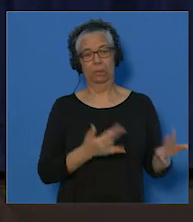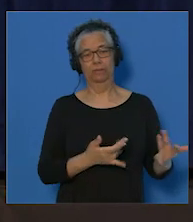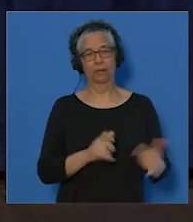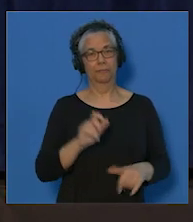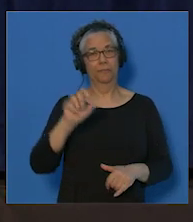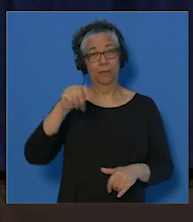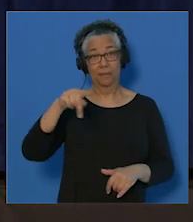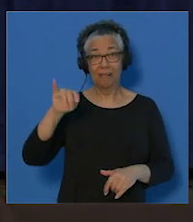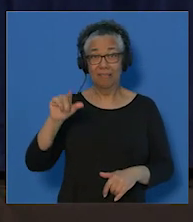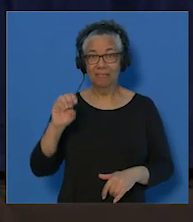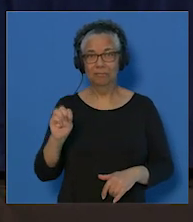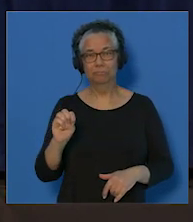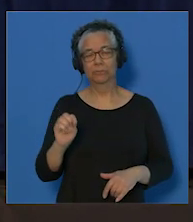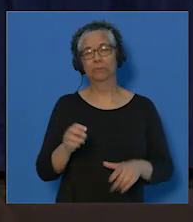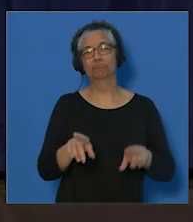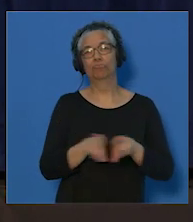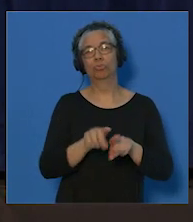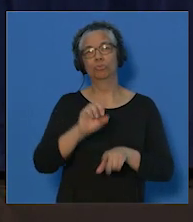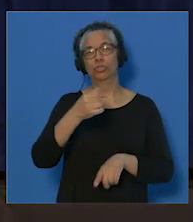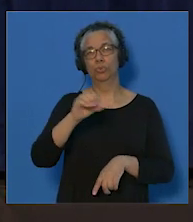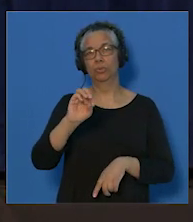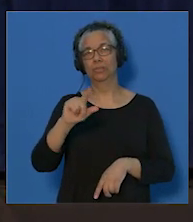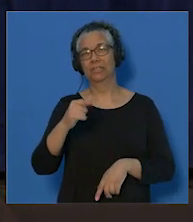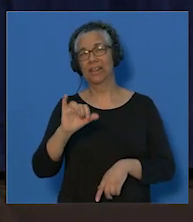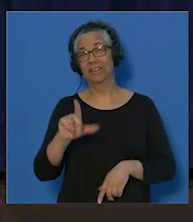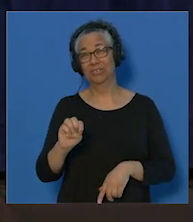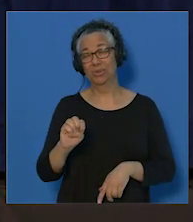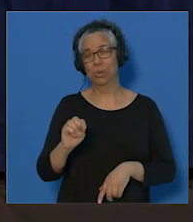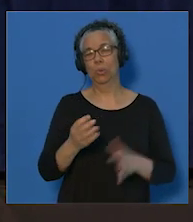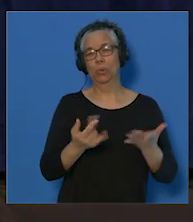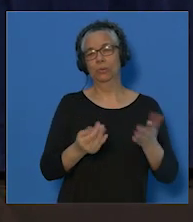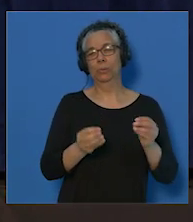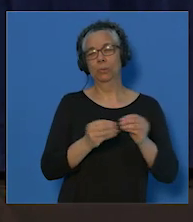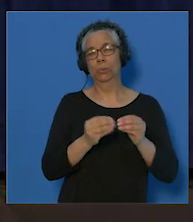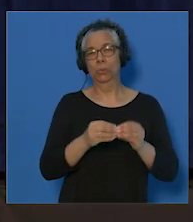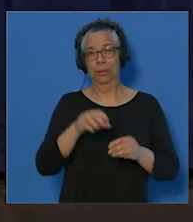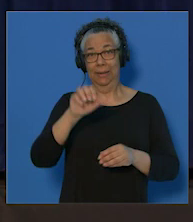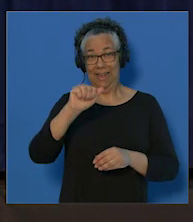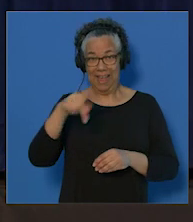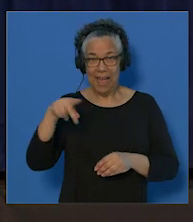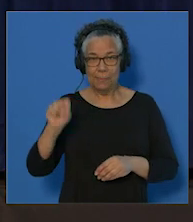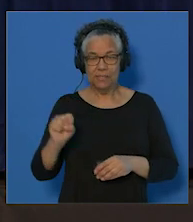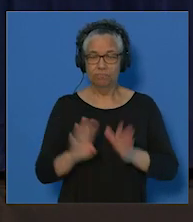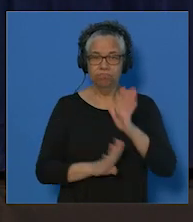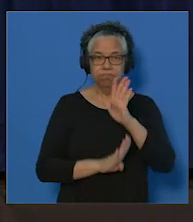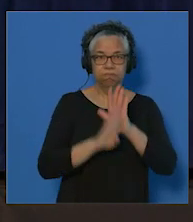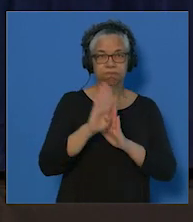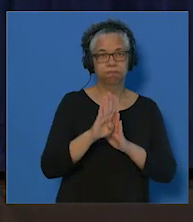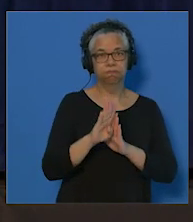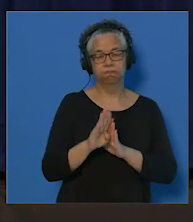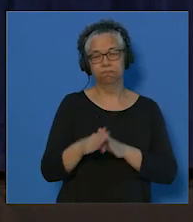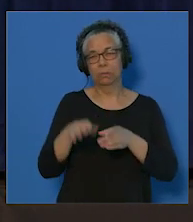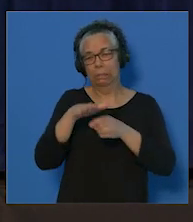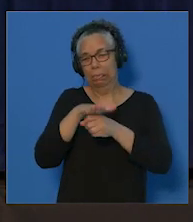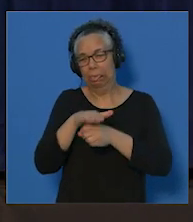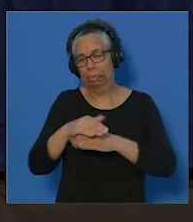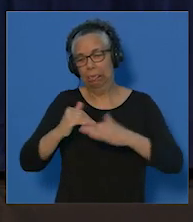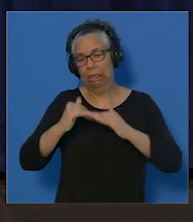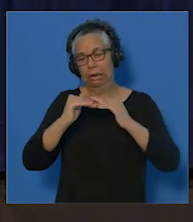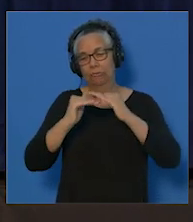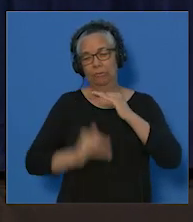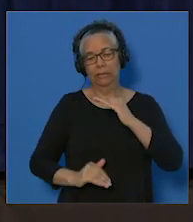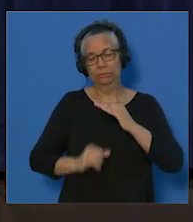announced APIs that will allow for more efficient apps to be developed, which will put less burden on individuals' devices and